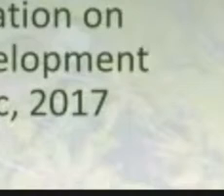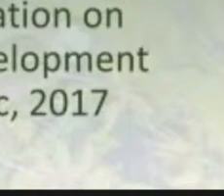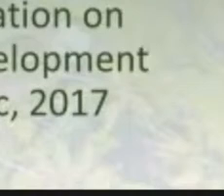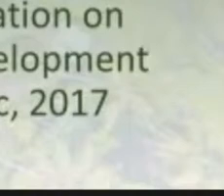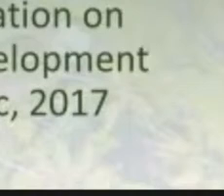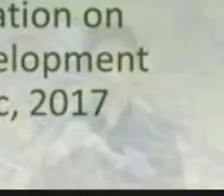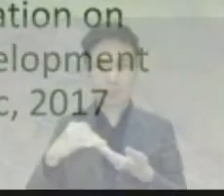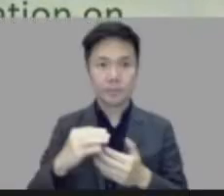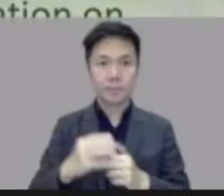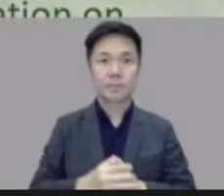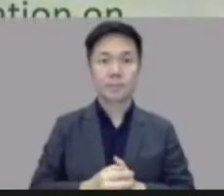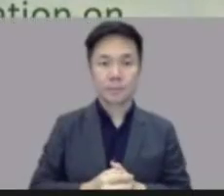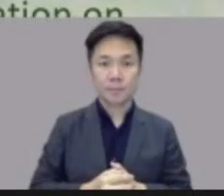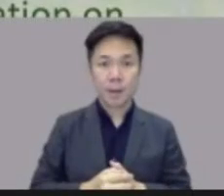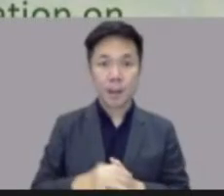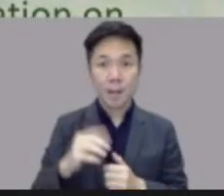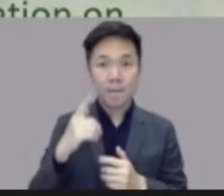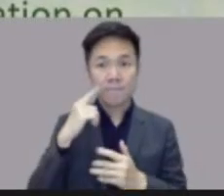foreign